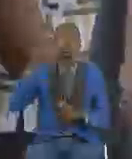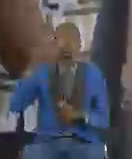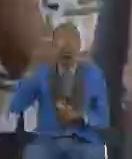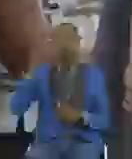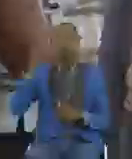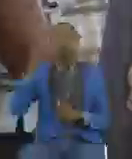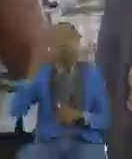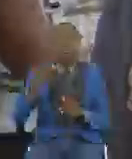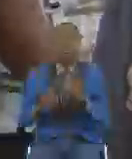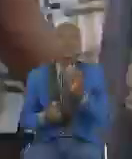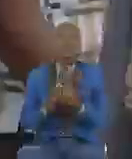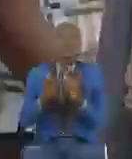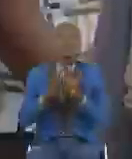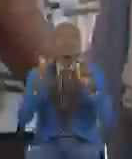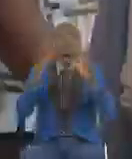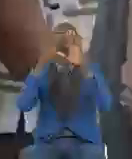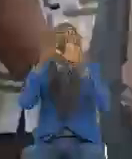greater achievement,